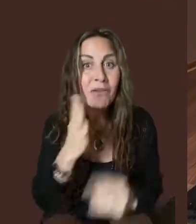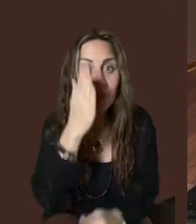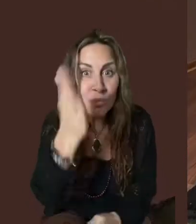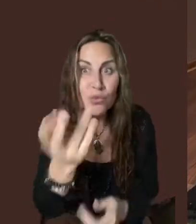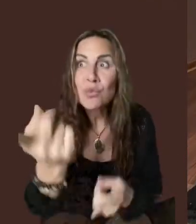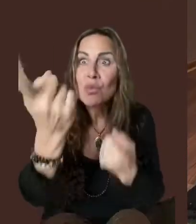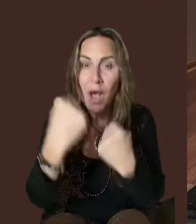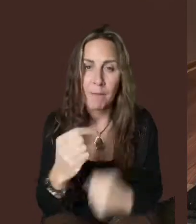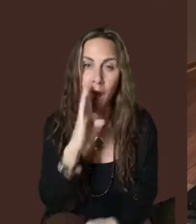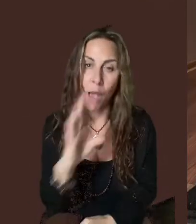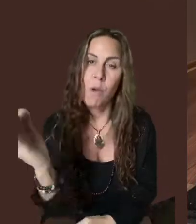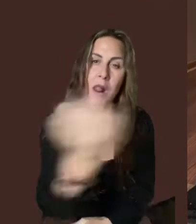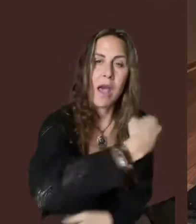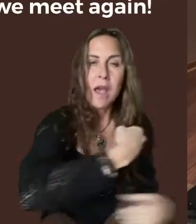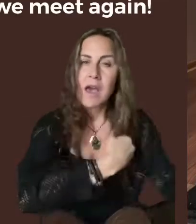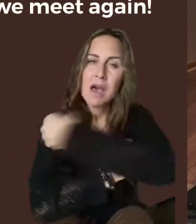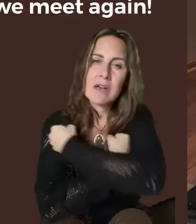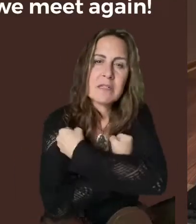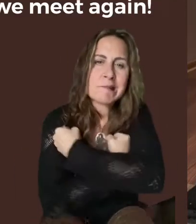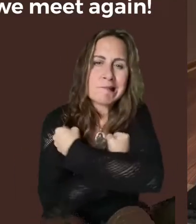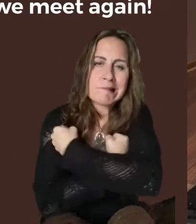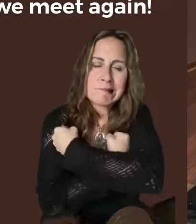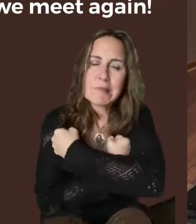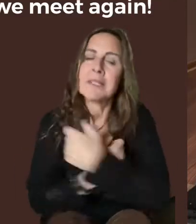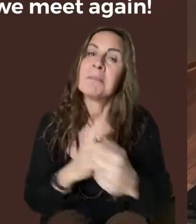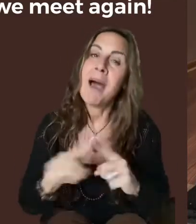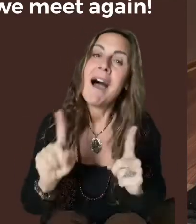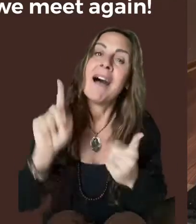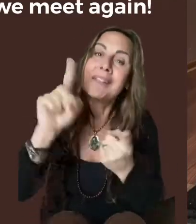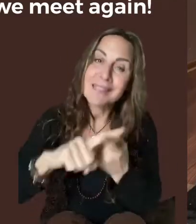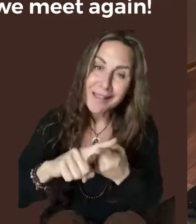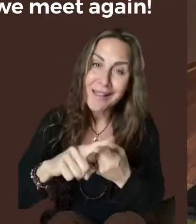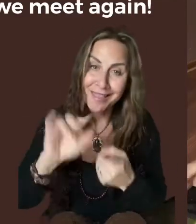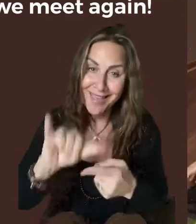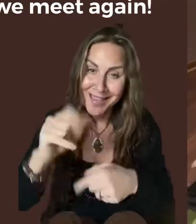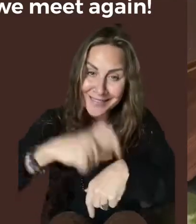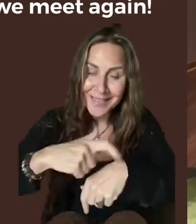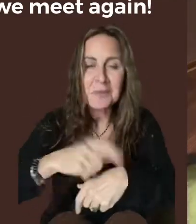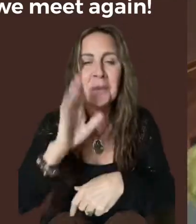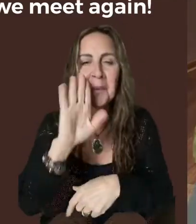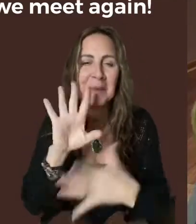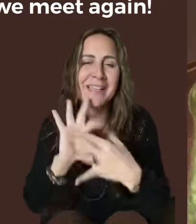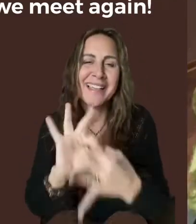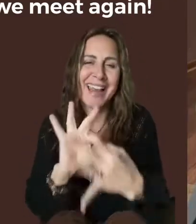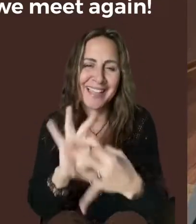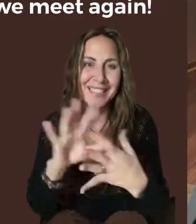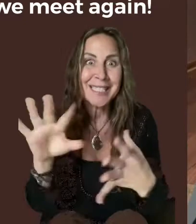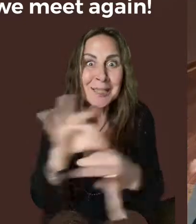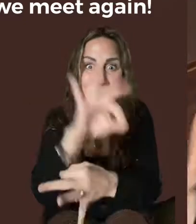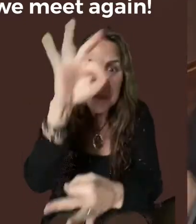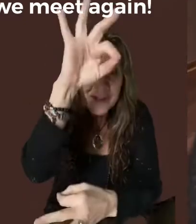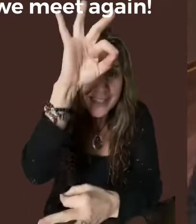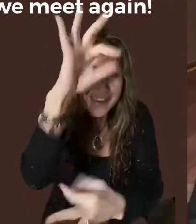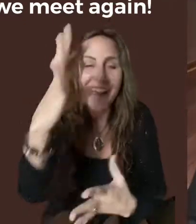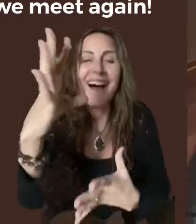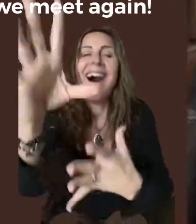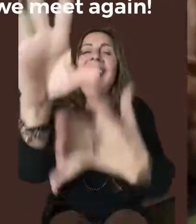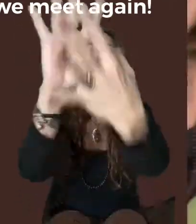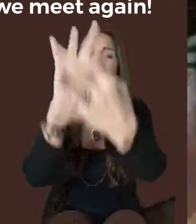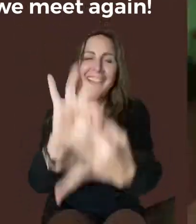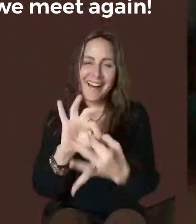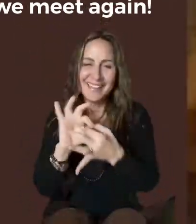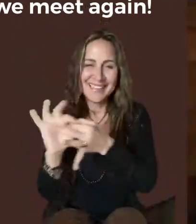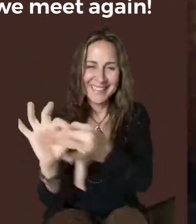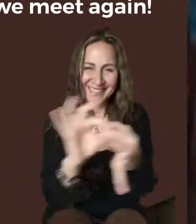and we will unite. And until then, we'll be connected in spirit. So here is your little look-see out